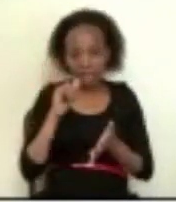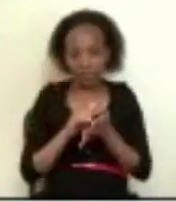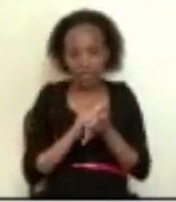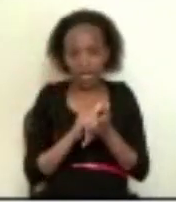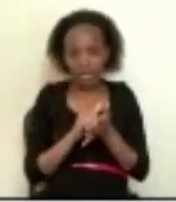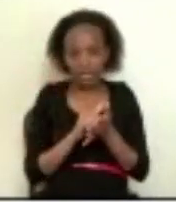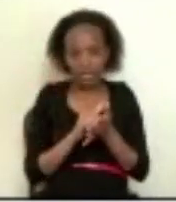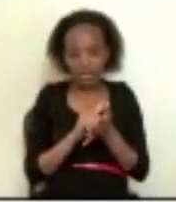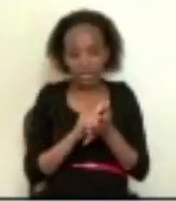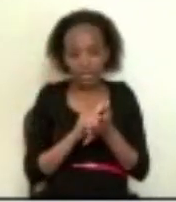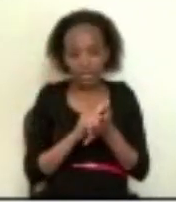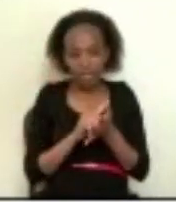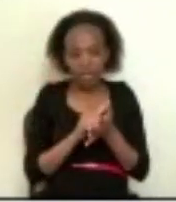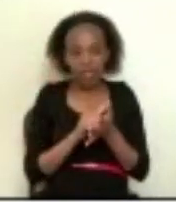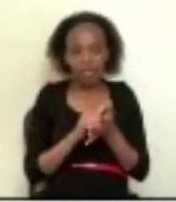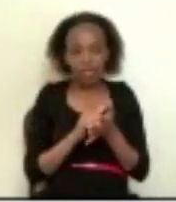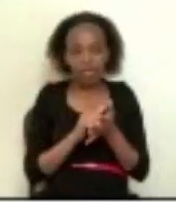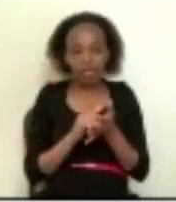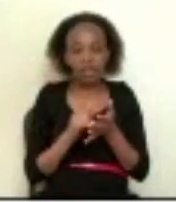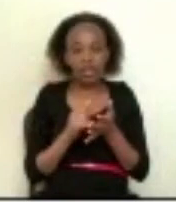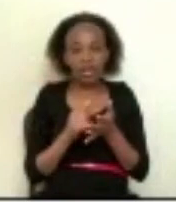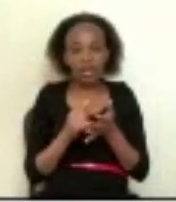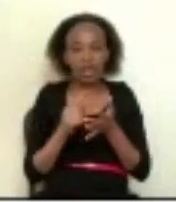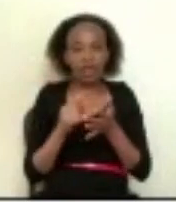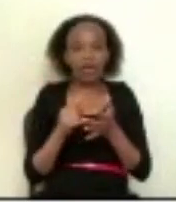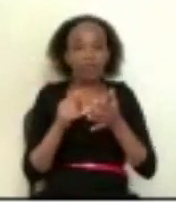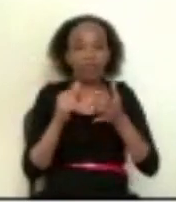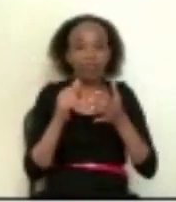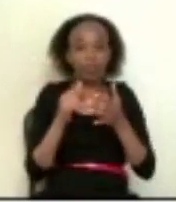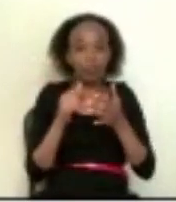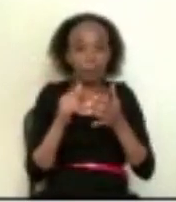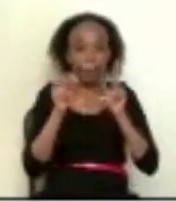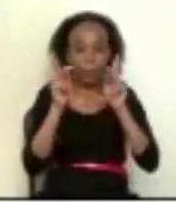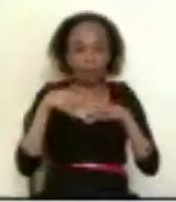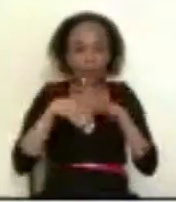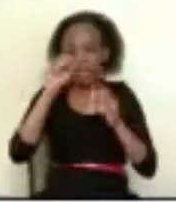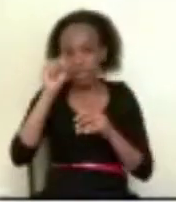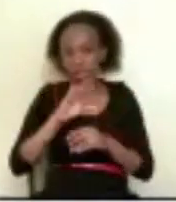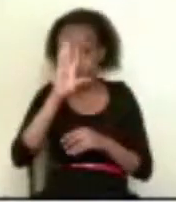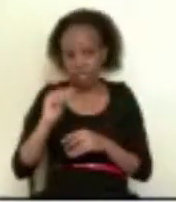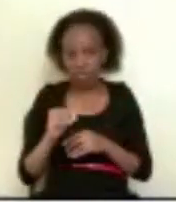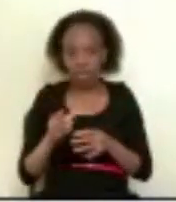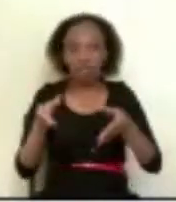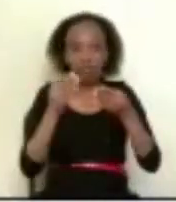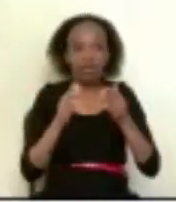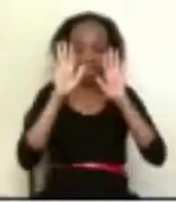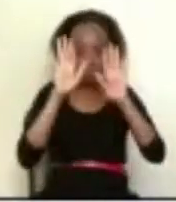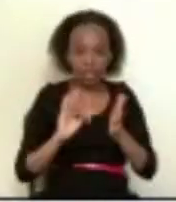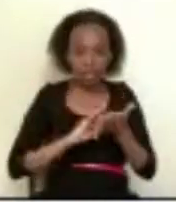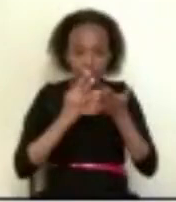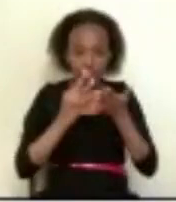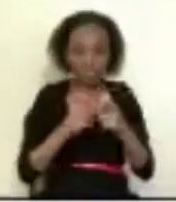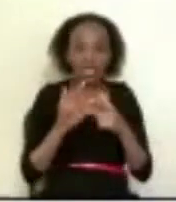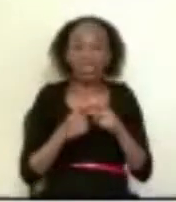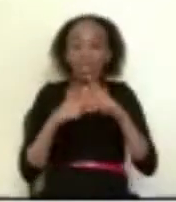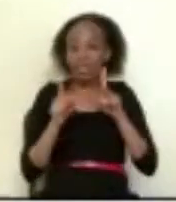unemployed 12.2 million people of South Africa did not have access to funds, and then they started to look for